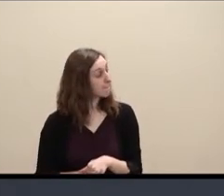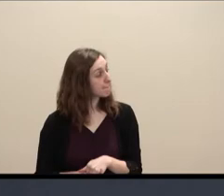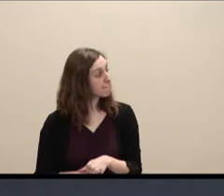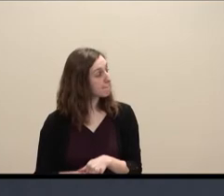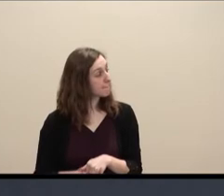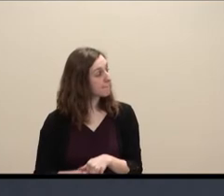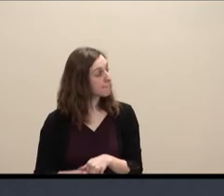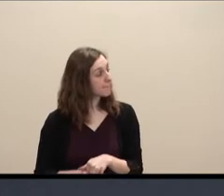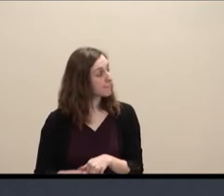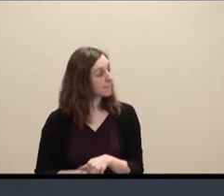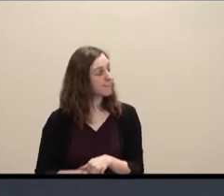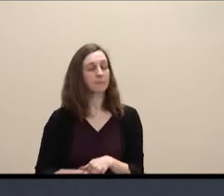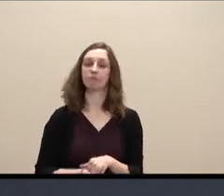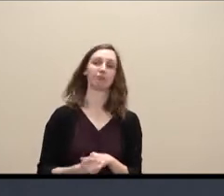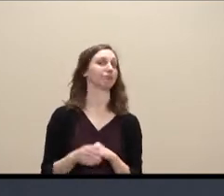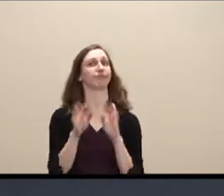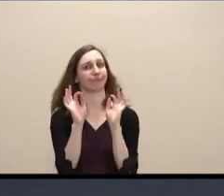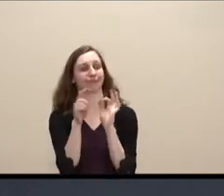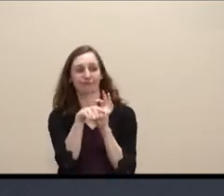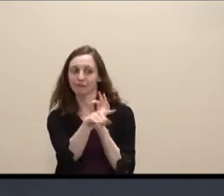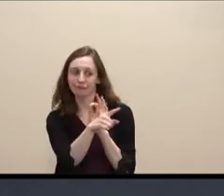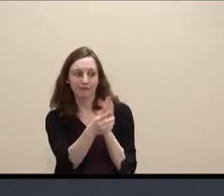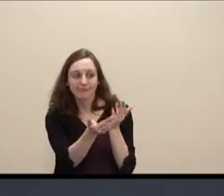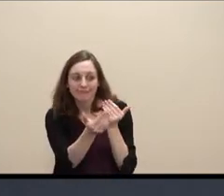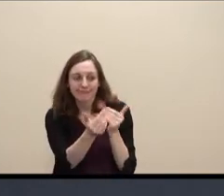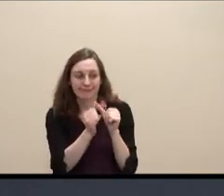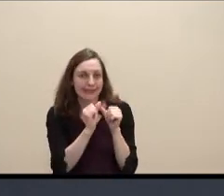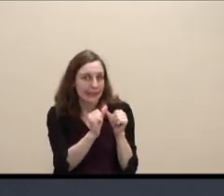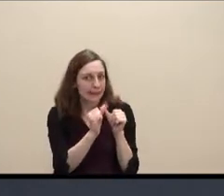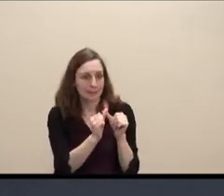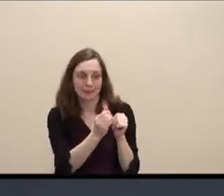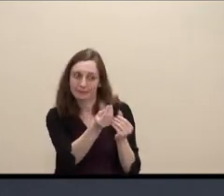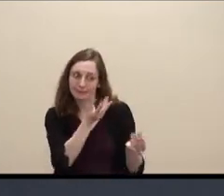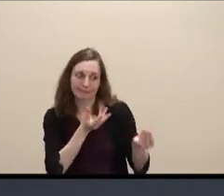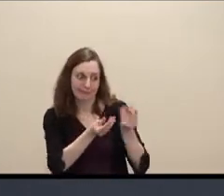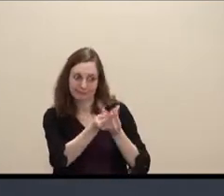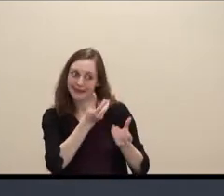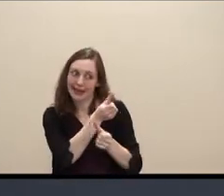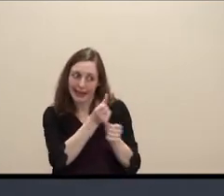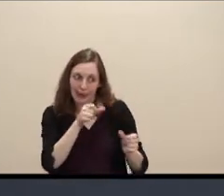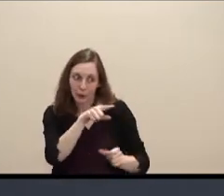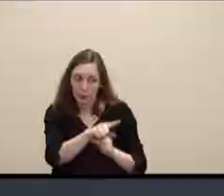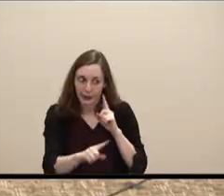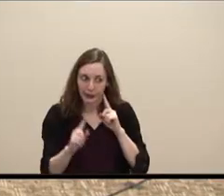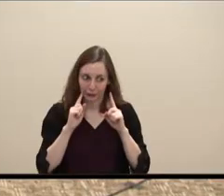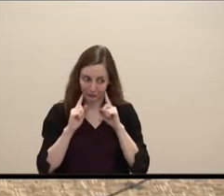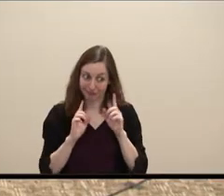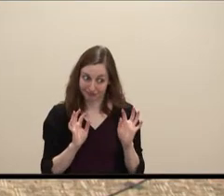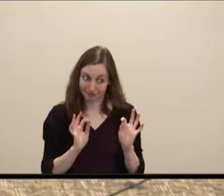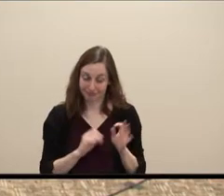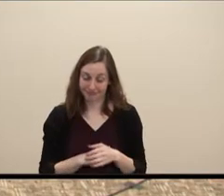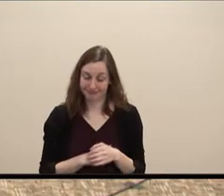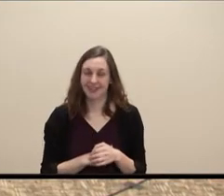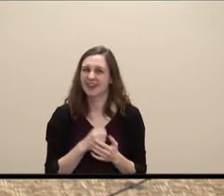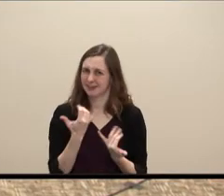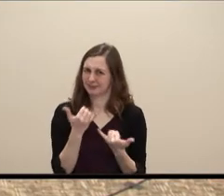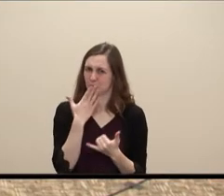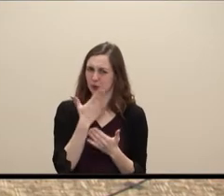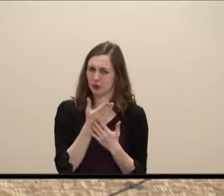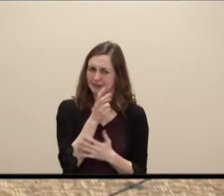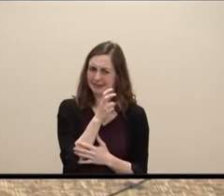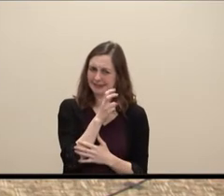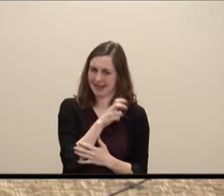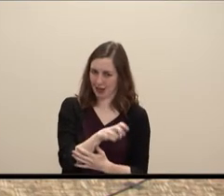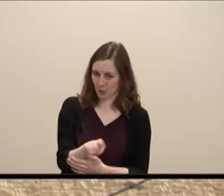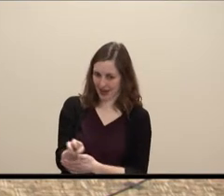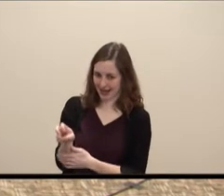Keep feeding information to us that you're hearing. Well, and so this is a good segue for Dusty